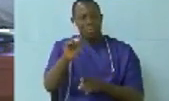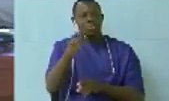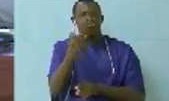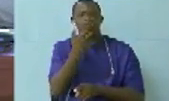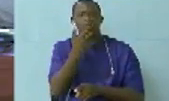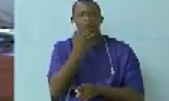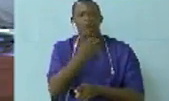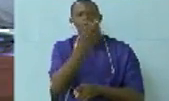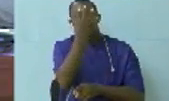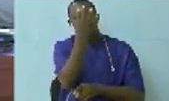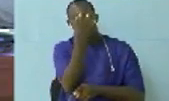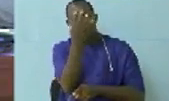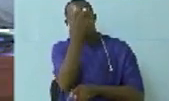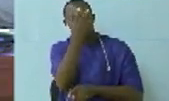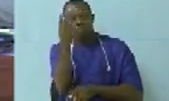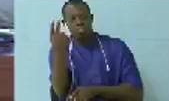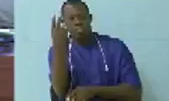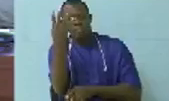number